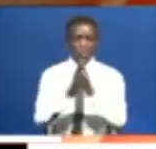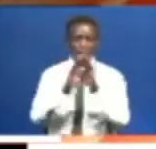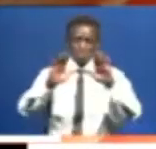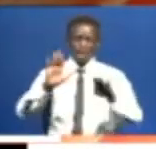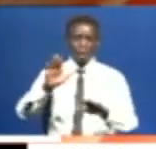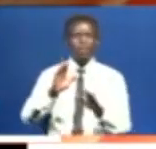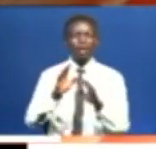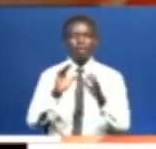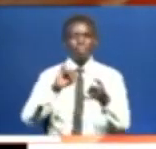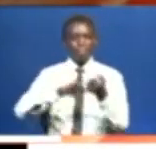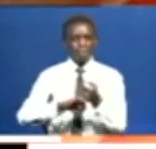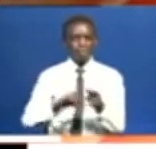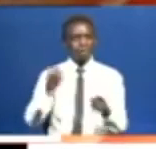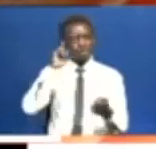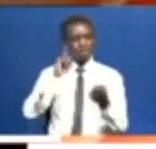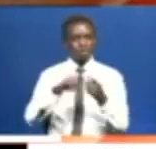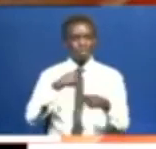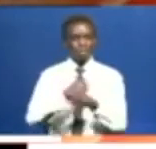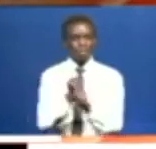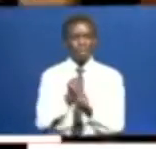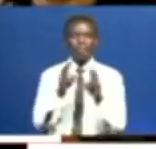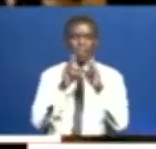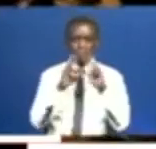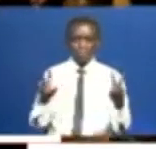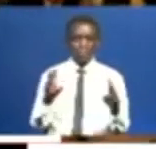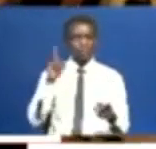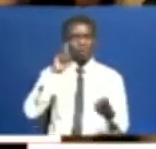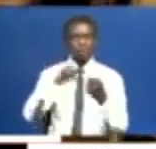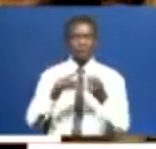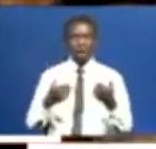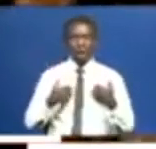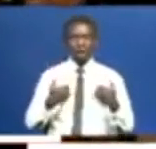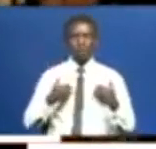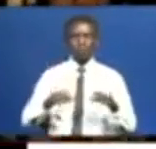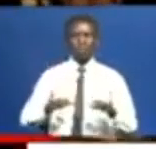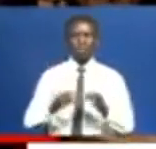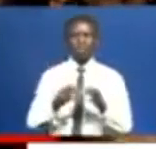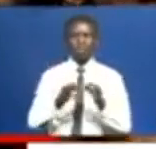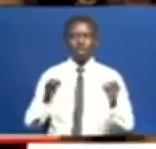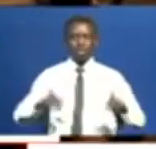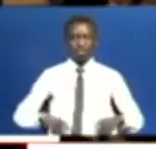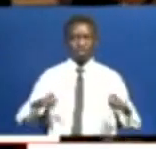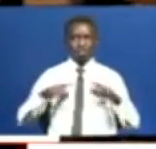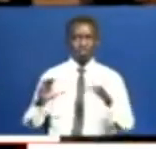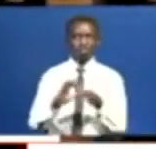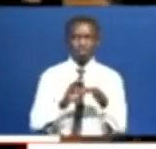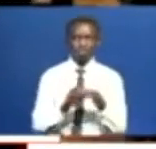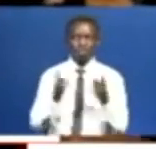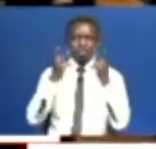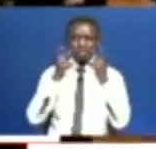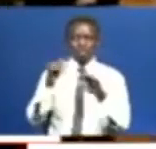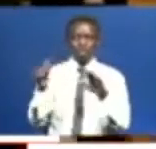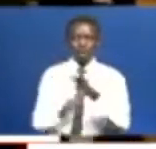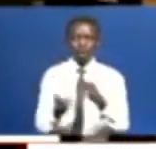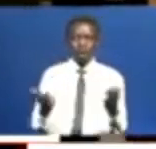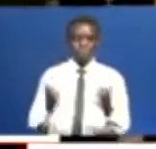peace and harmonious living to create lasting unions. The annual event, held under the umbrella of Universal Peace